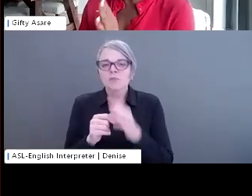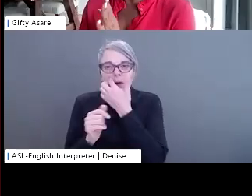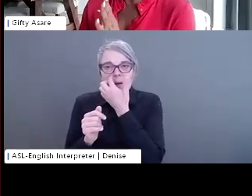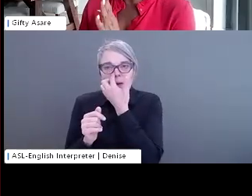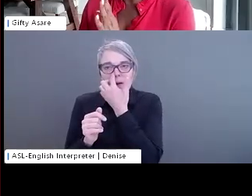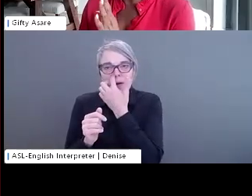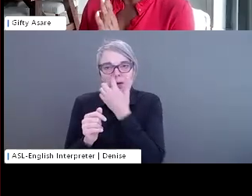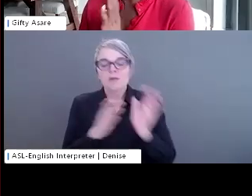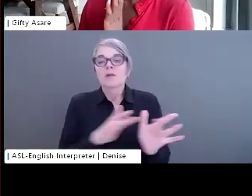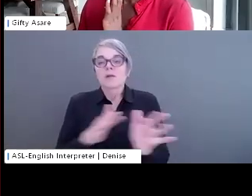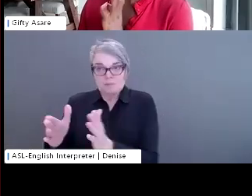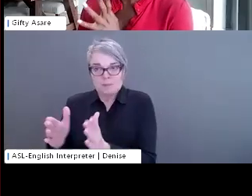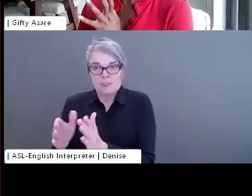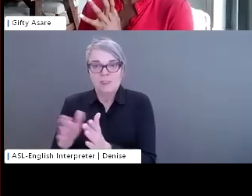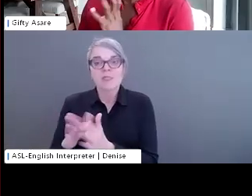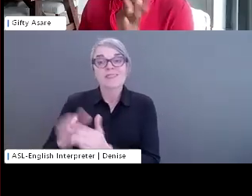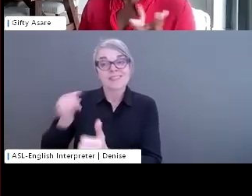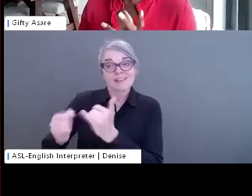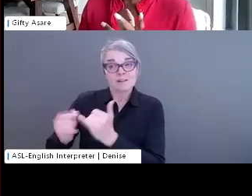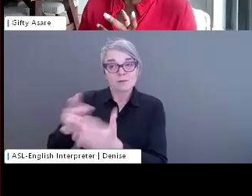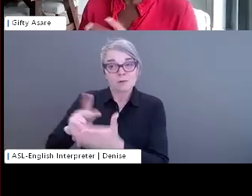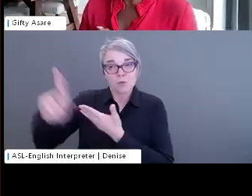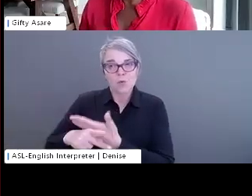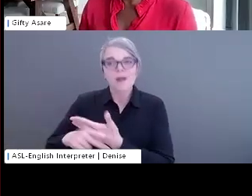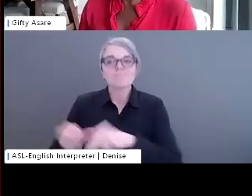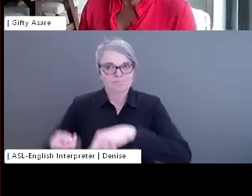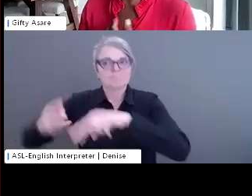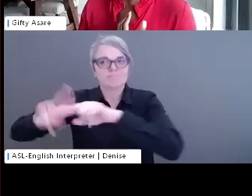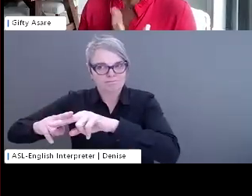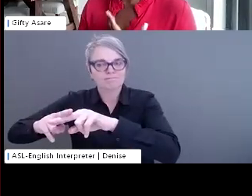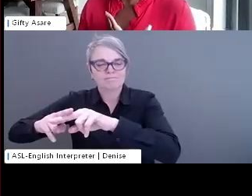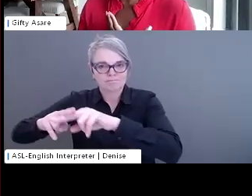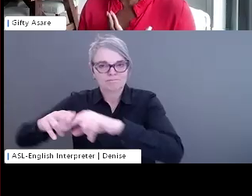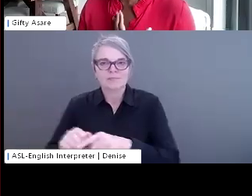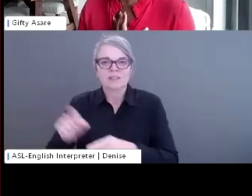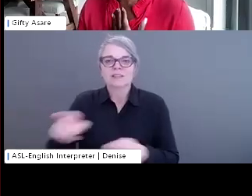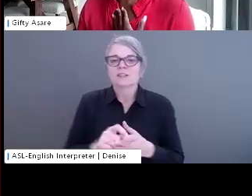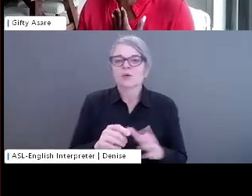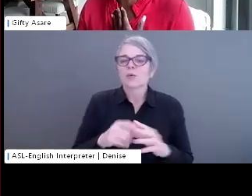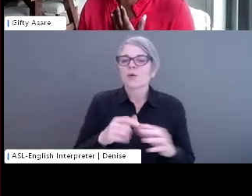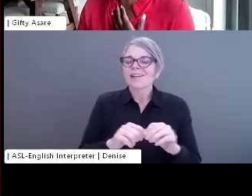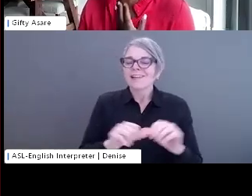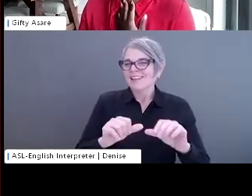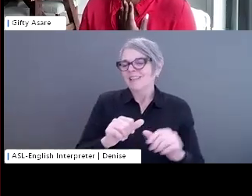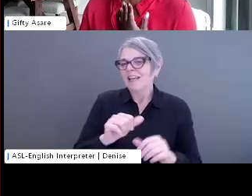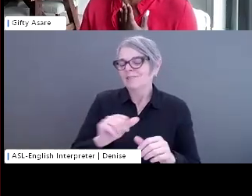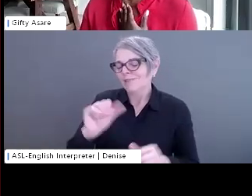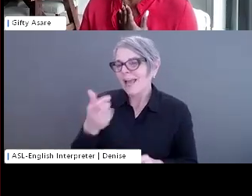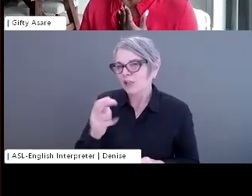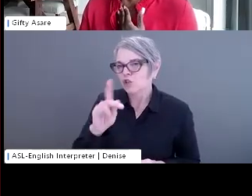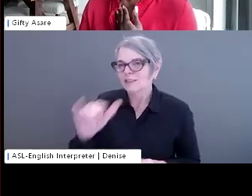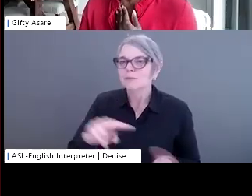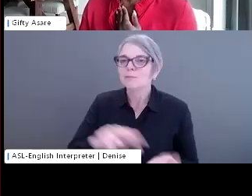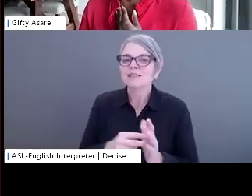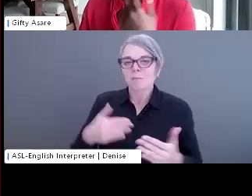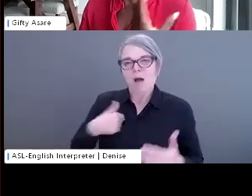by the end of the program. Now, that being said, agency, which is willpower, decreased by 3%, and then